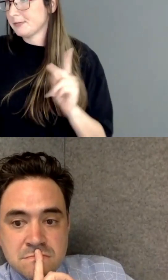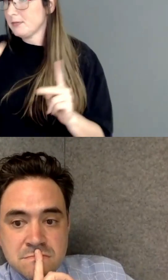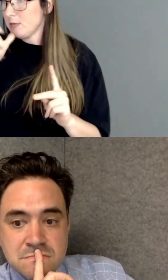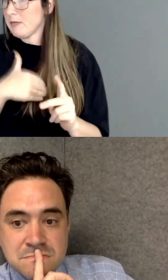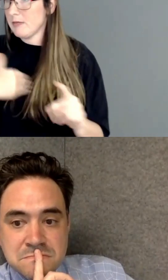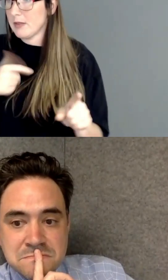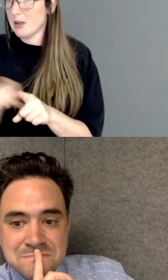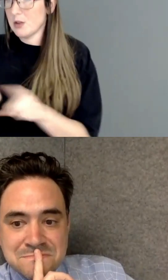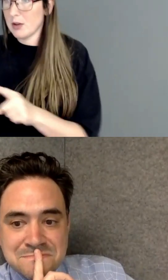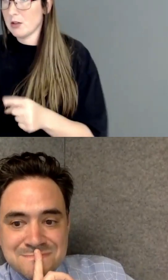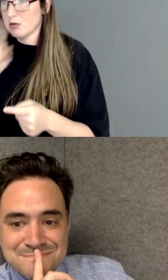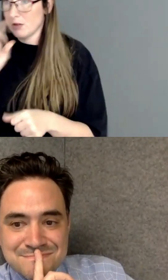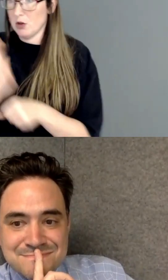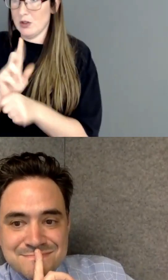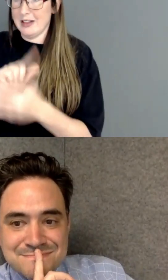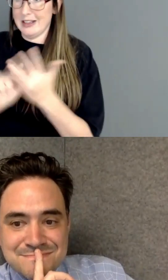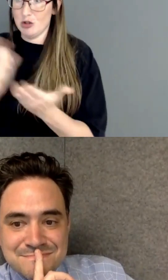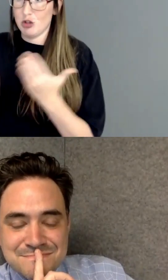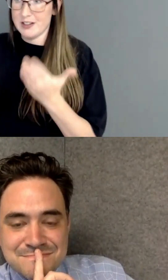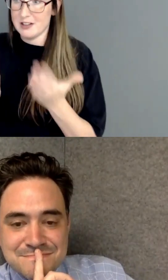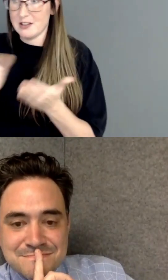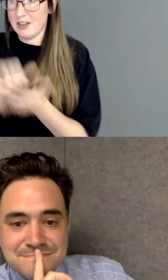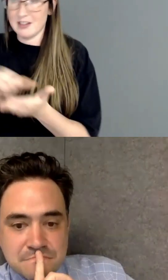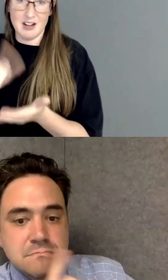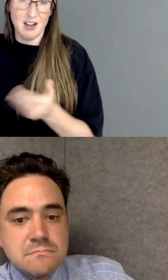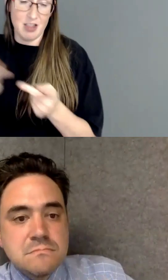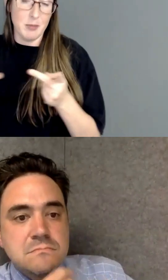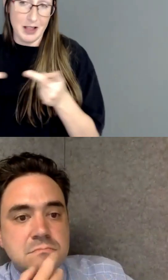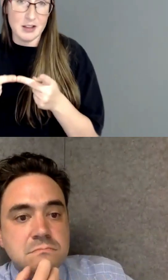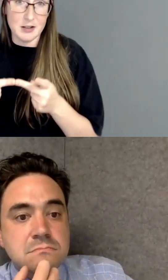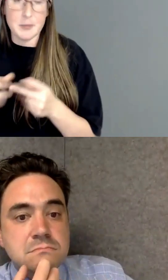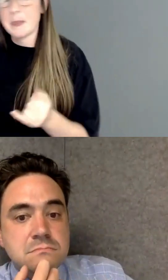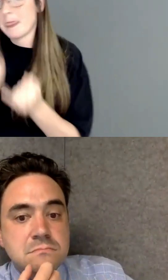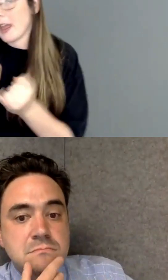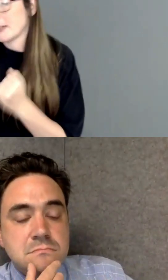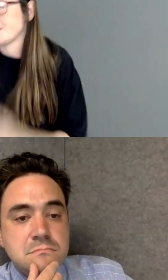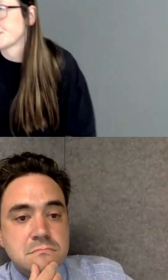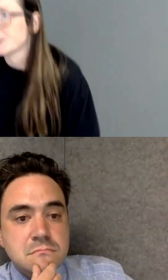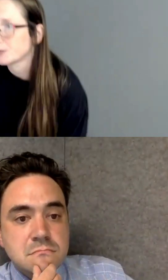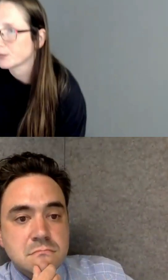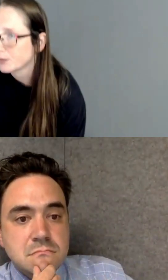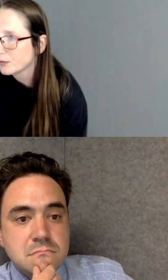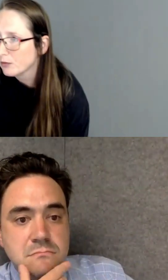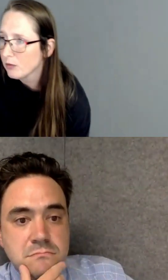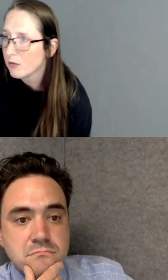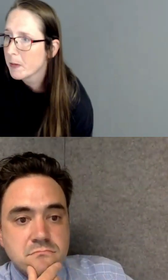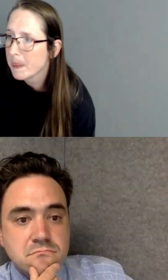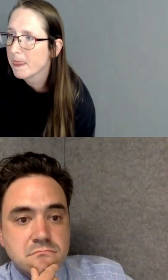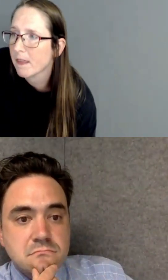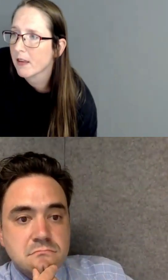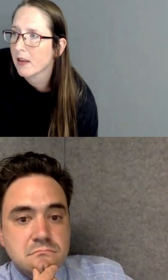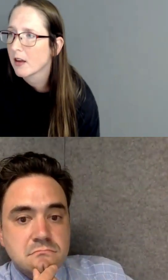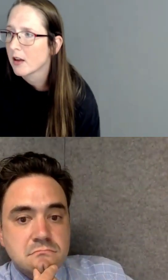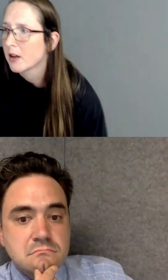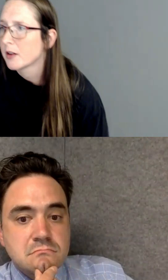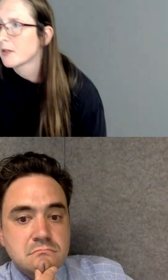as well to utilize those services, that's another place. And then lastly, it's tapping into people that you are seeing and meeting in